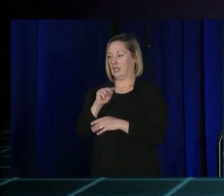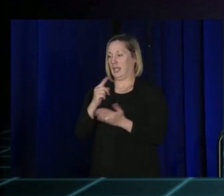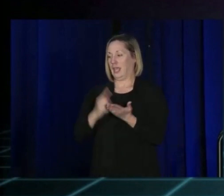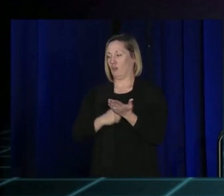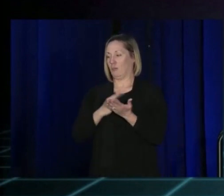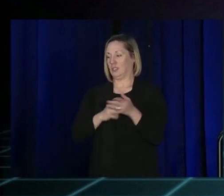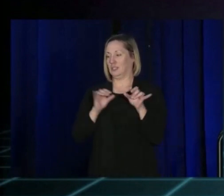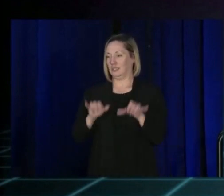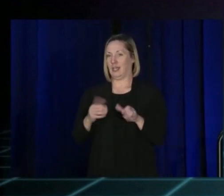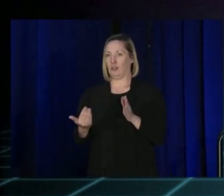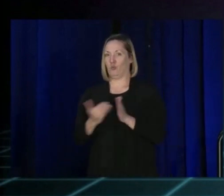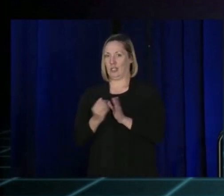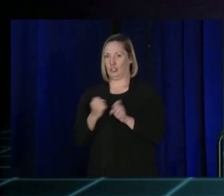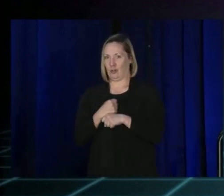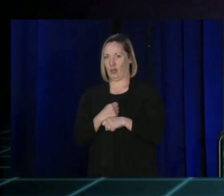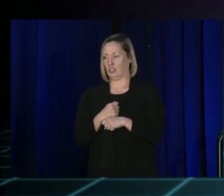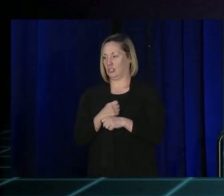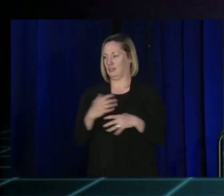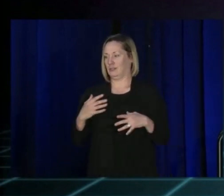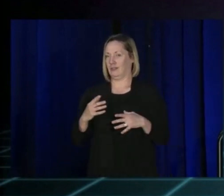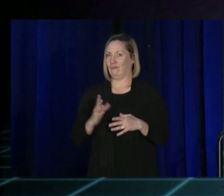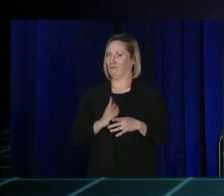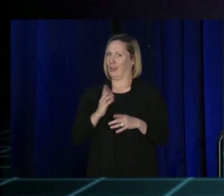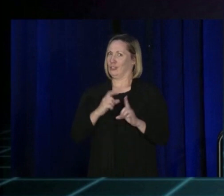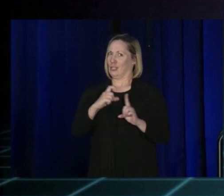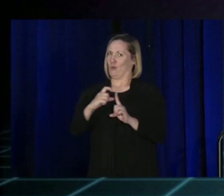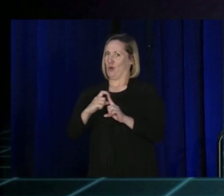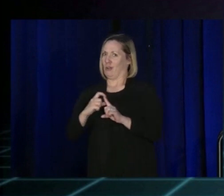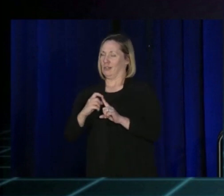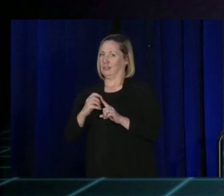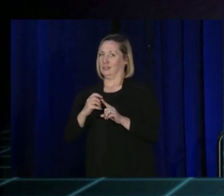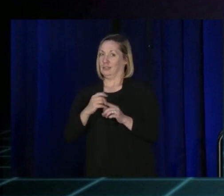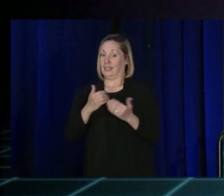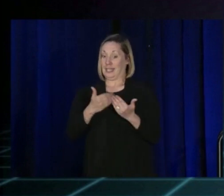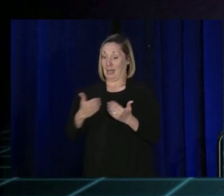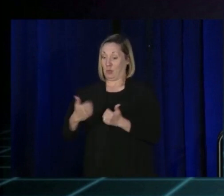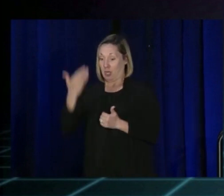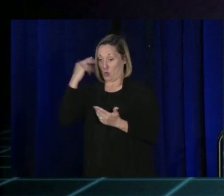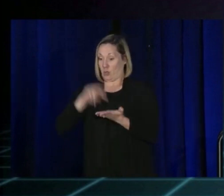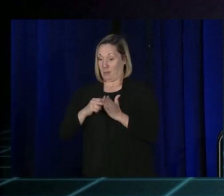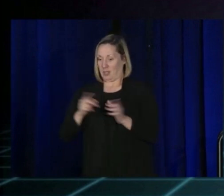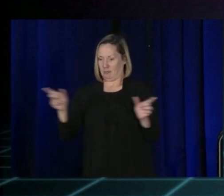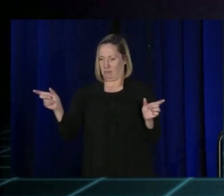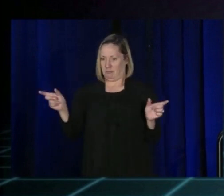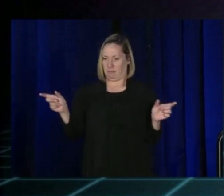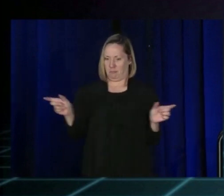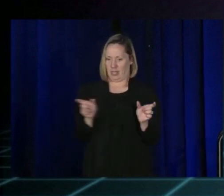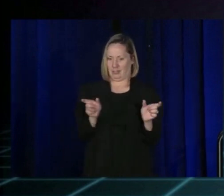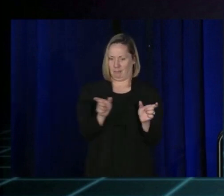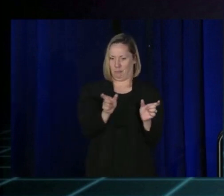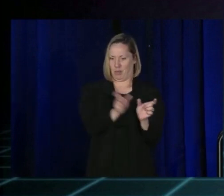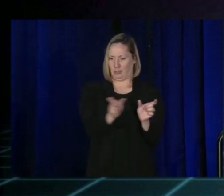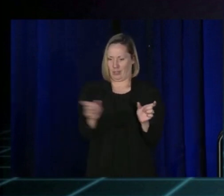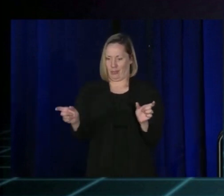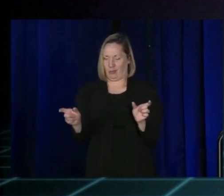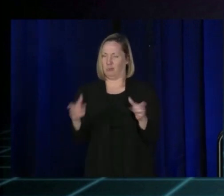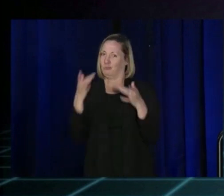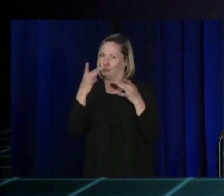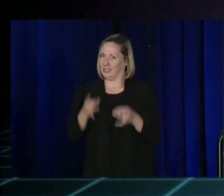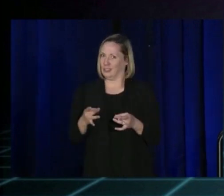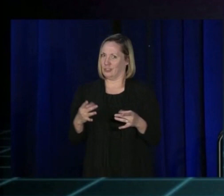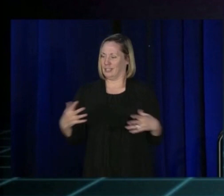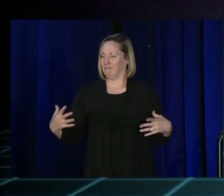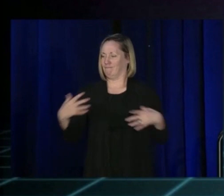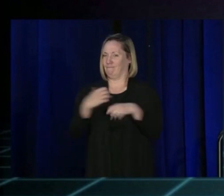regeneration. Very fancy words that I know individually, but putting them together was quite interesting. Also known